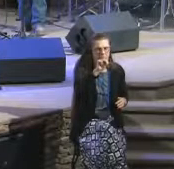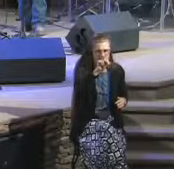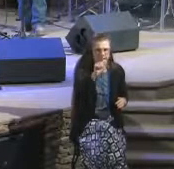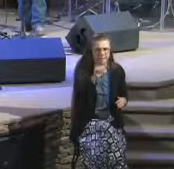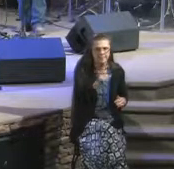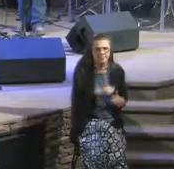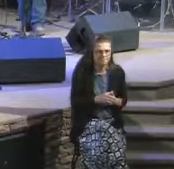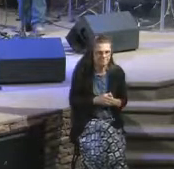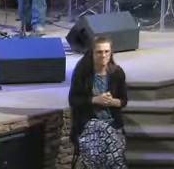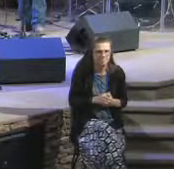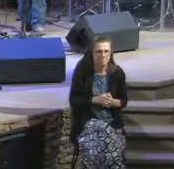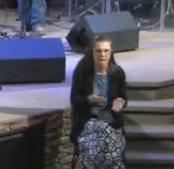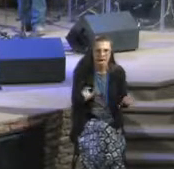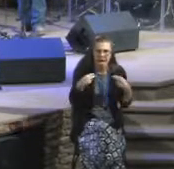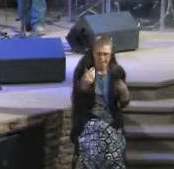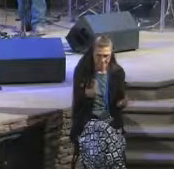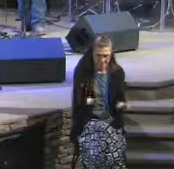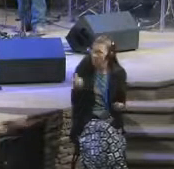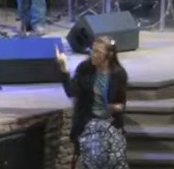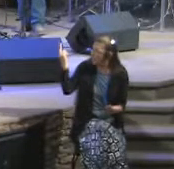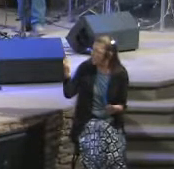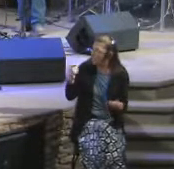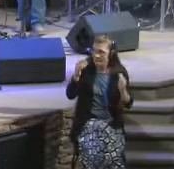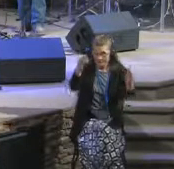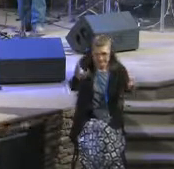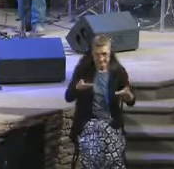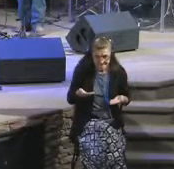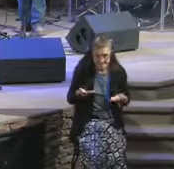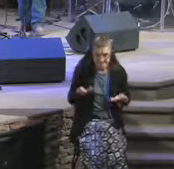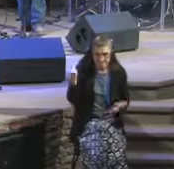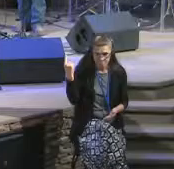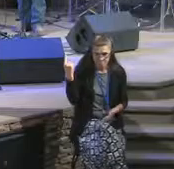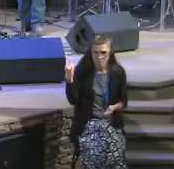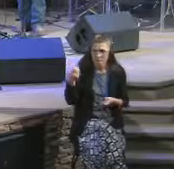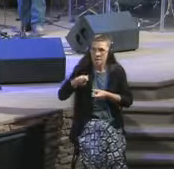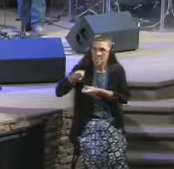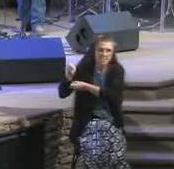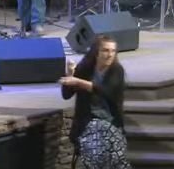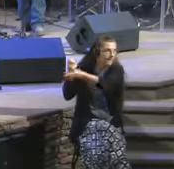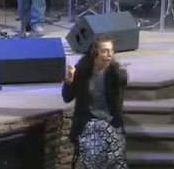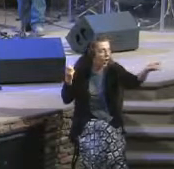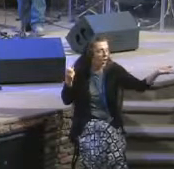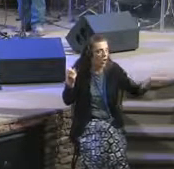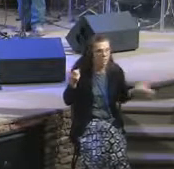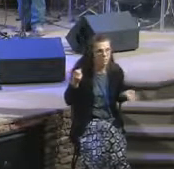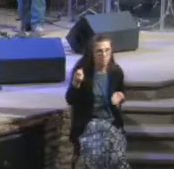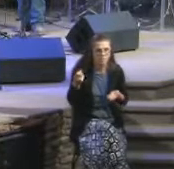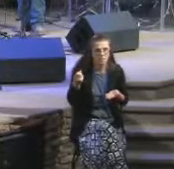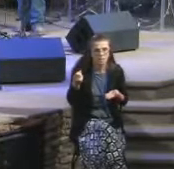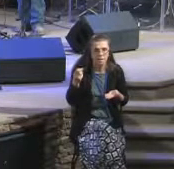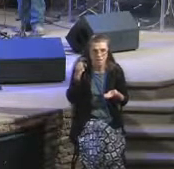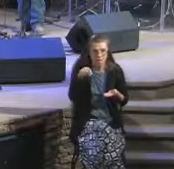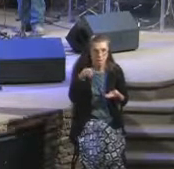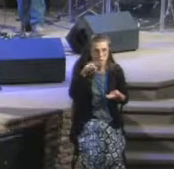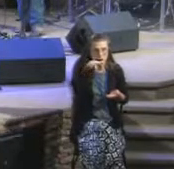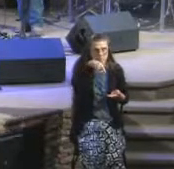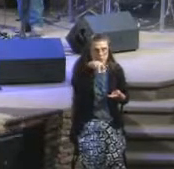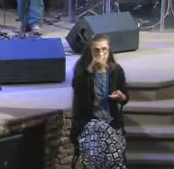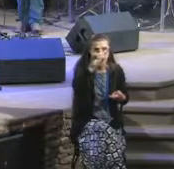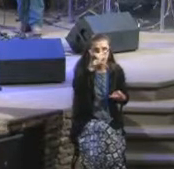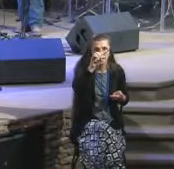I have here a invitation. This is extended to everybody at Poyen. Amen. This